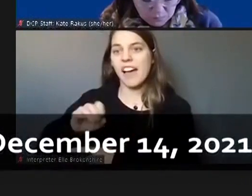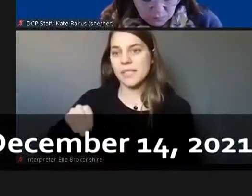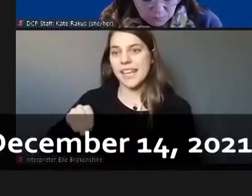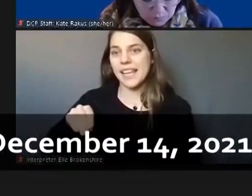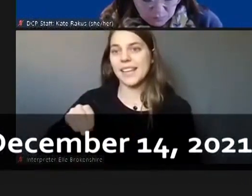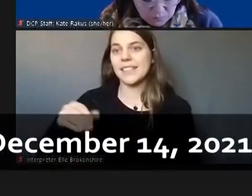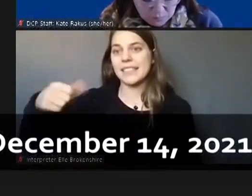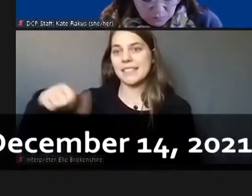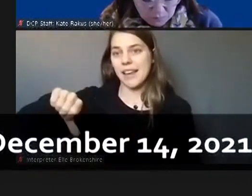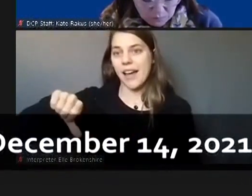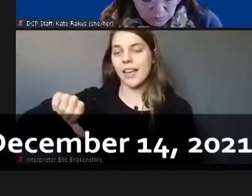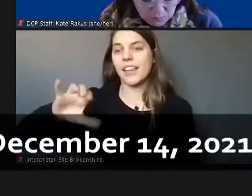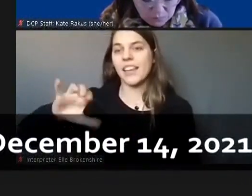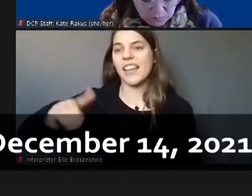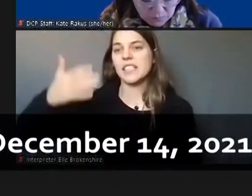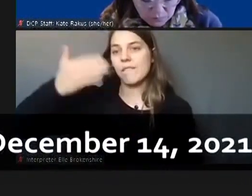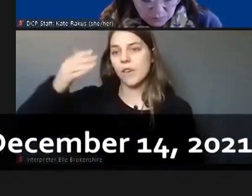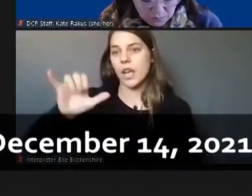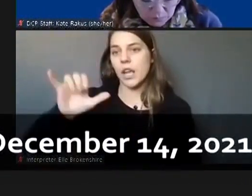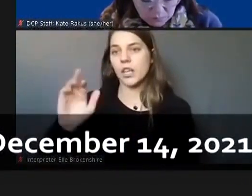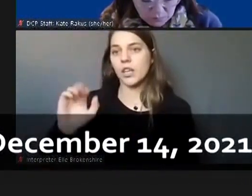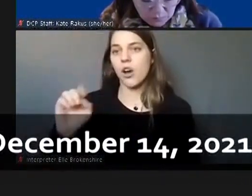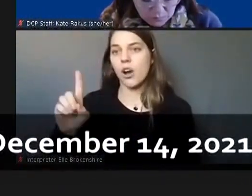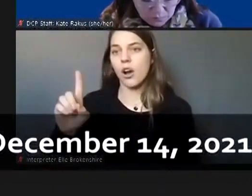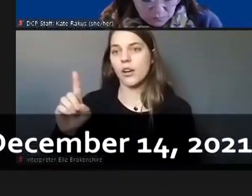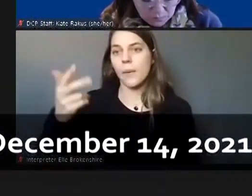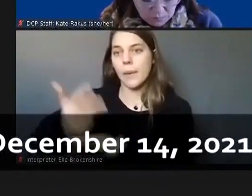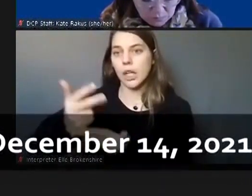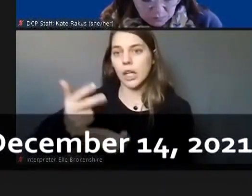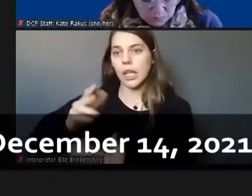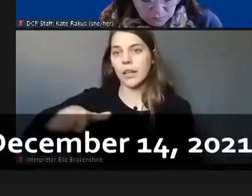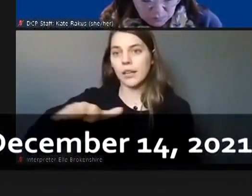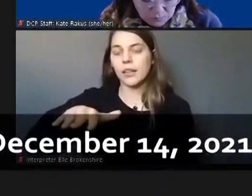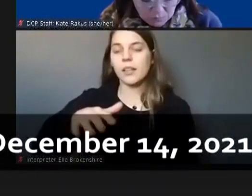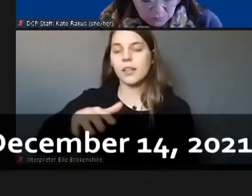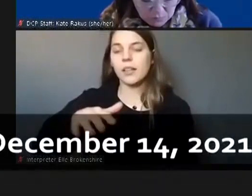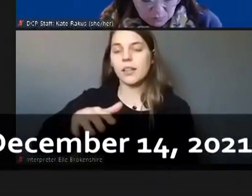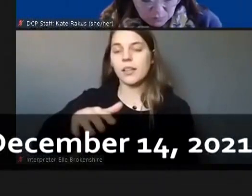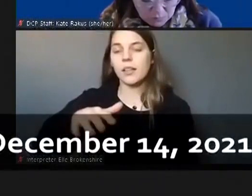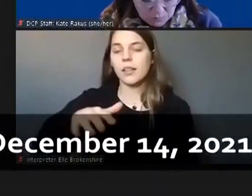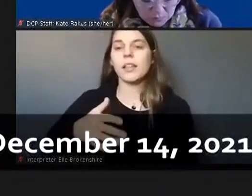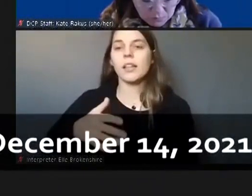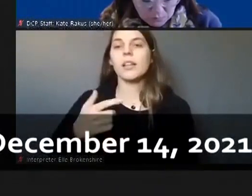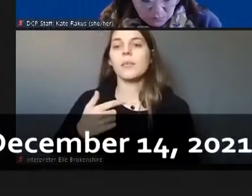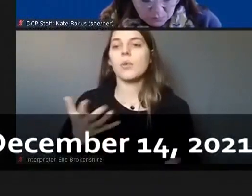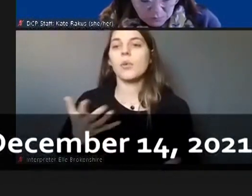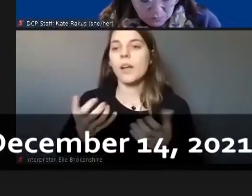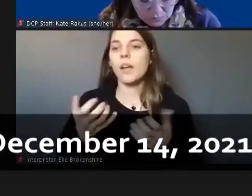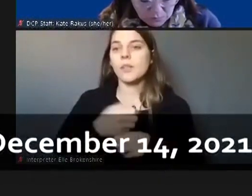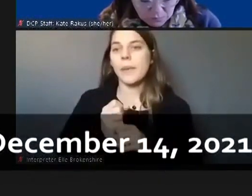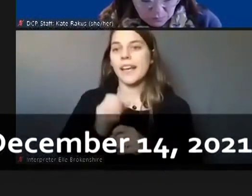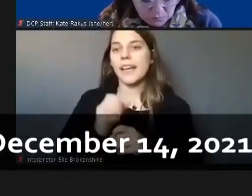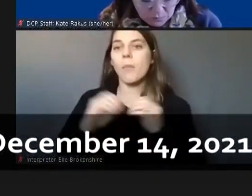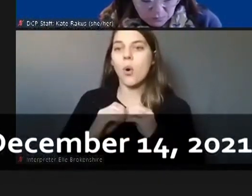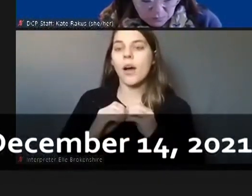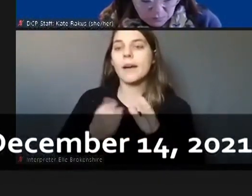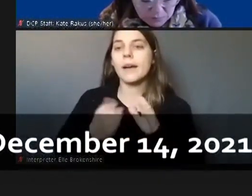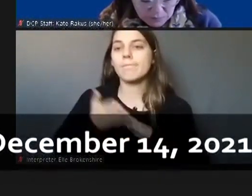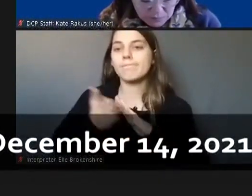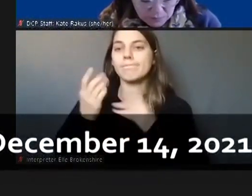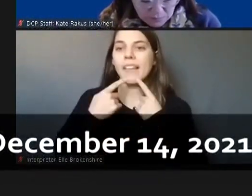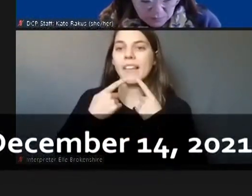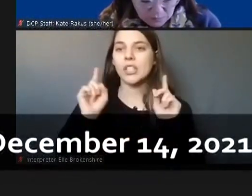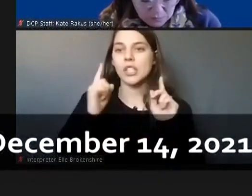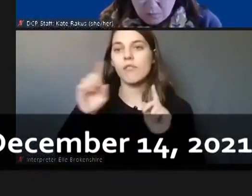But we work to make efficiencies in the code for the other cases. So if we could go to the